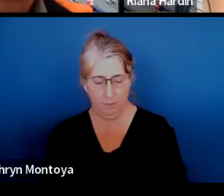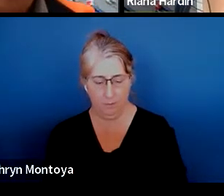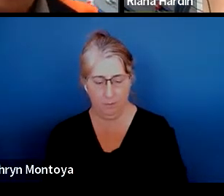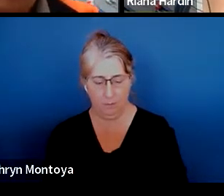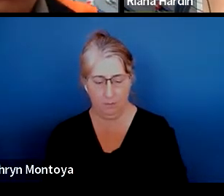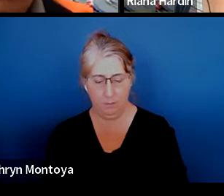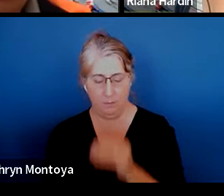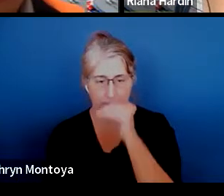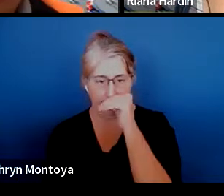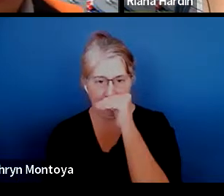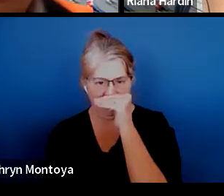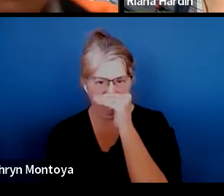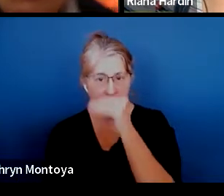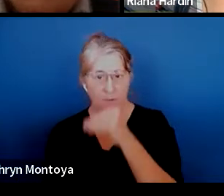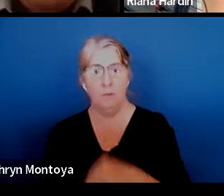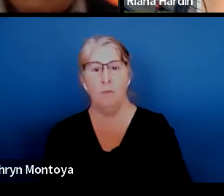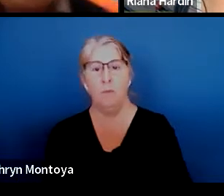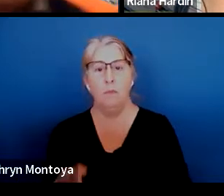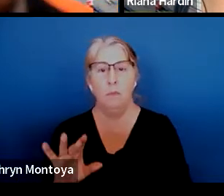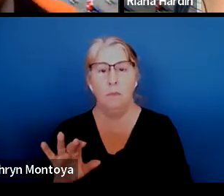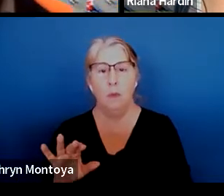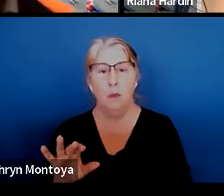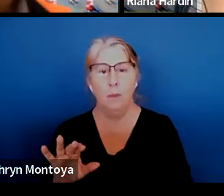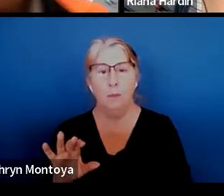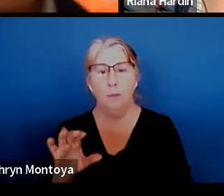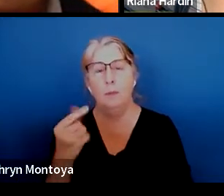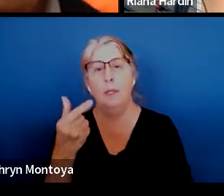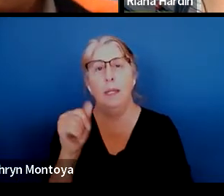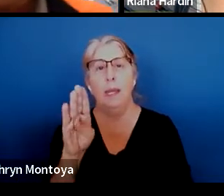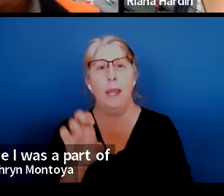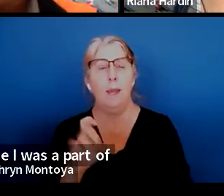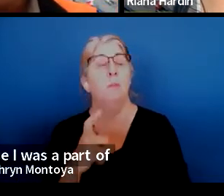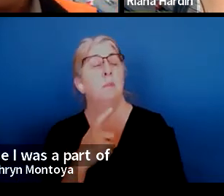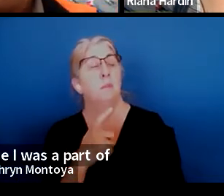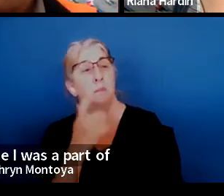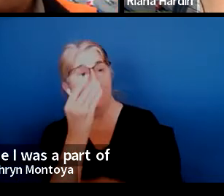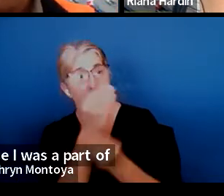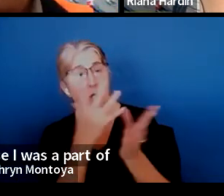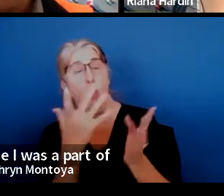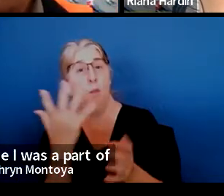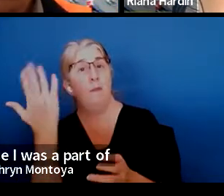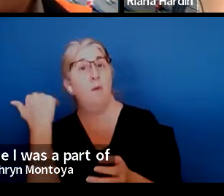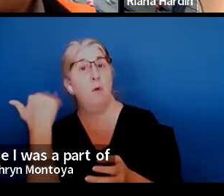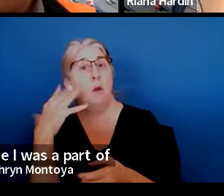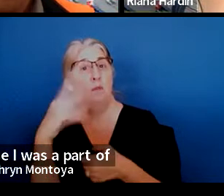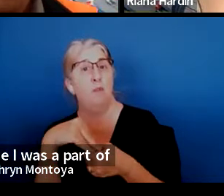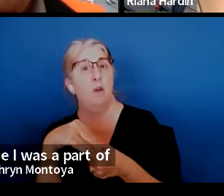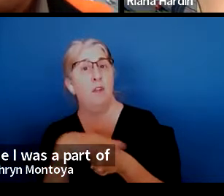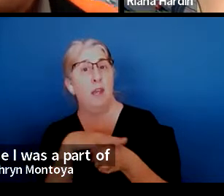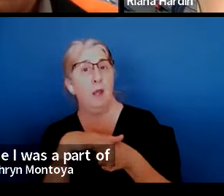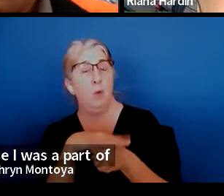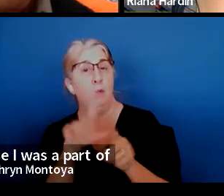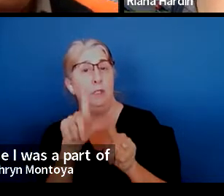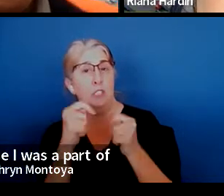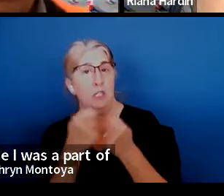And I will say, because I was a part of an outreach team that did some